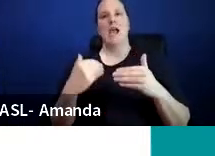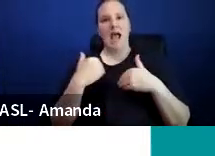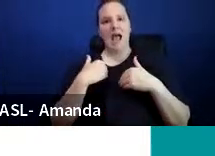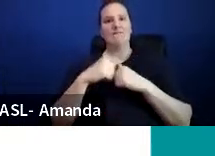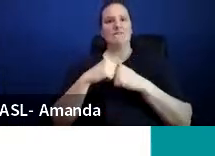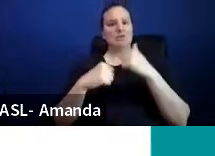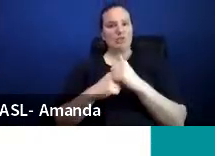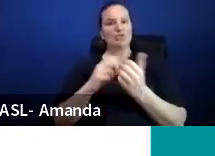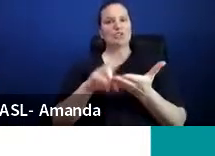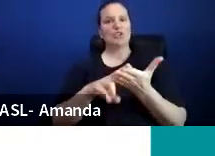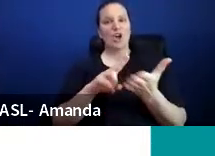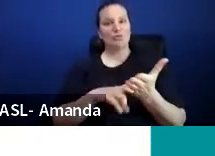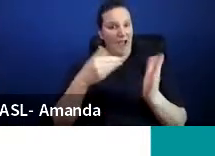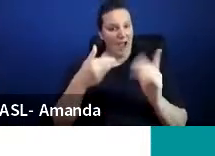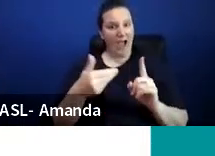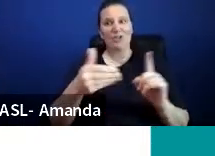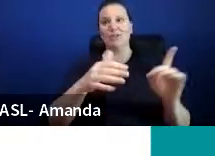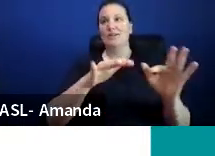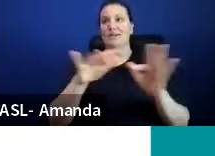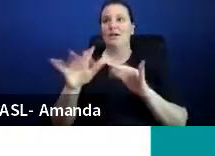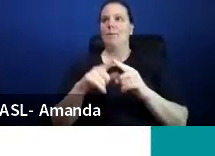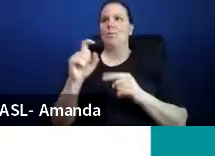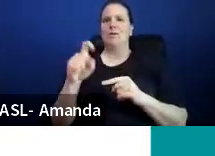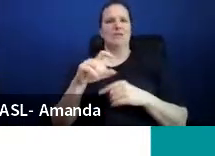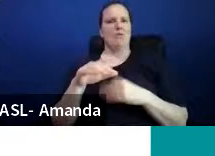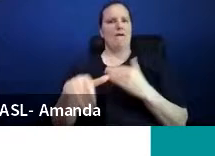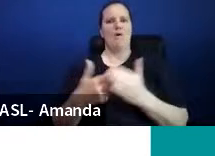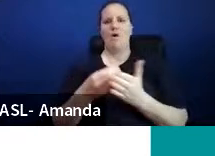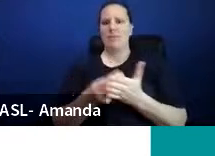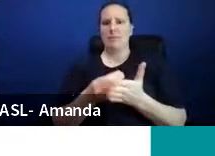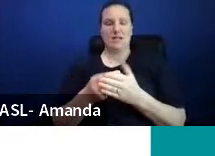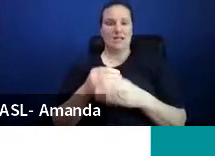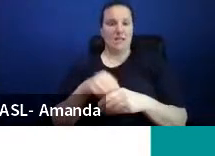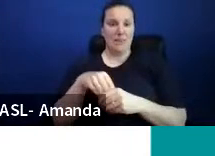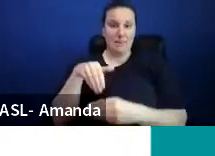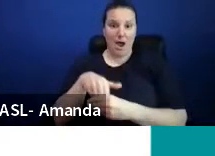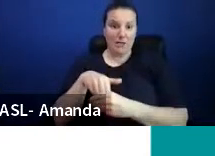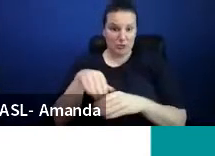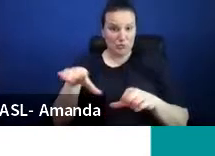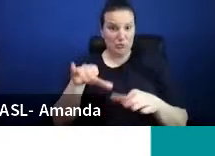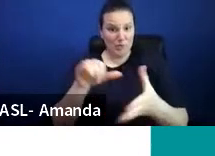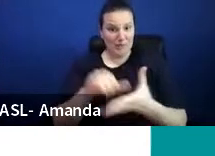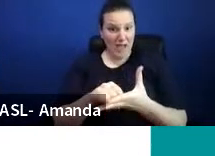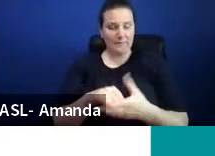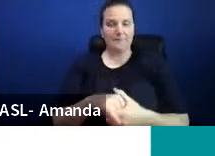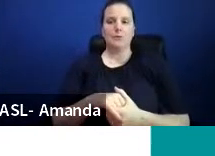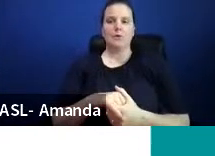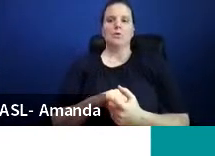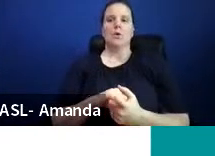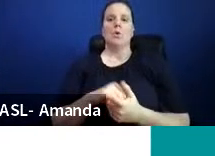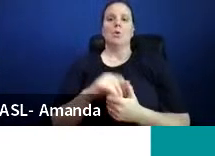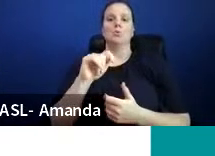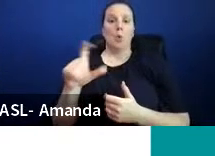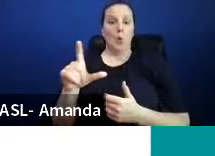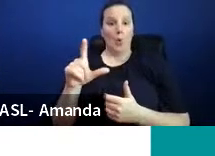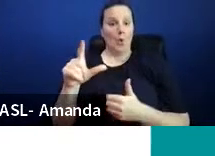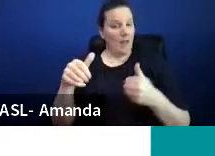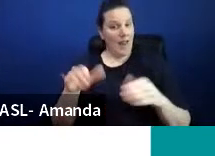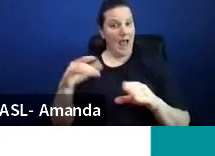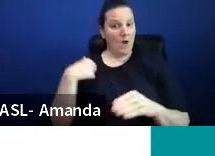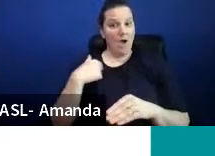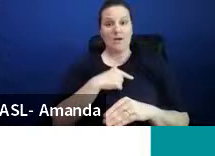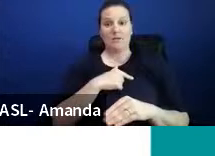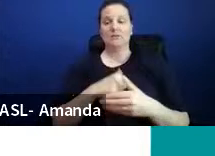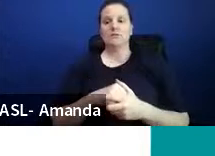construction contractor hired. But we need to have all of the money in our pocket to start doing that. So tolling allows us